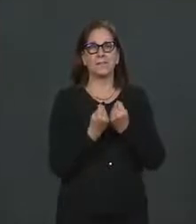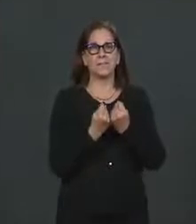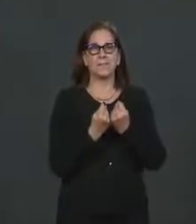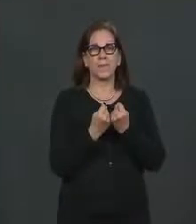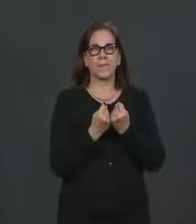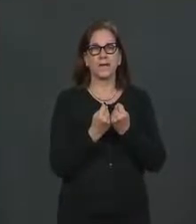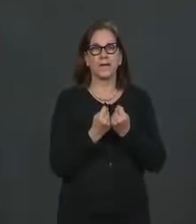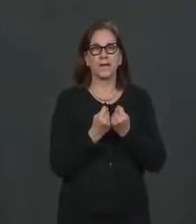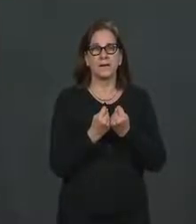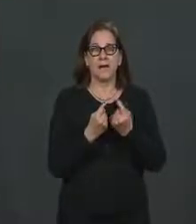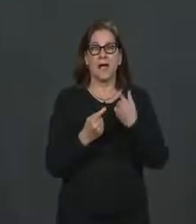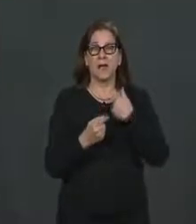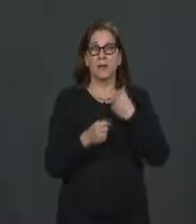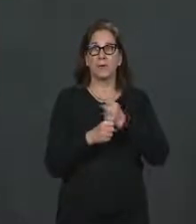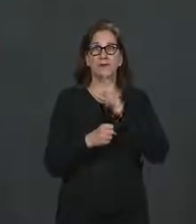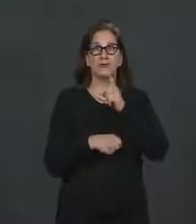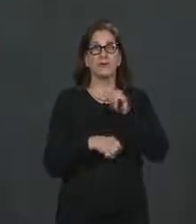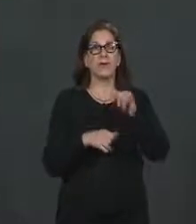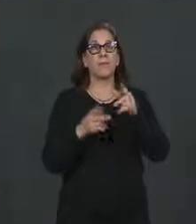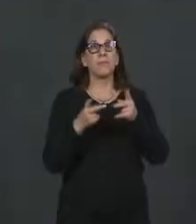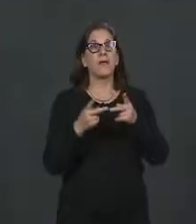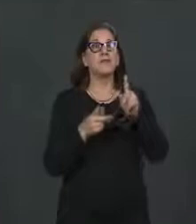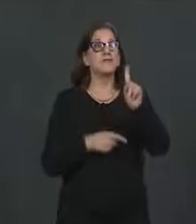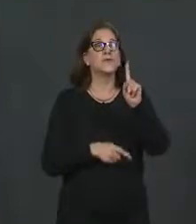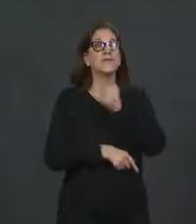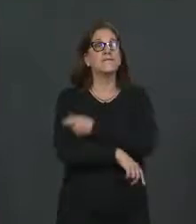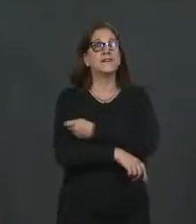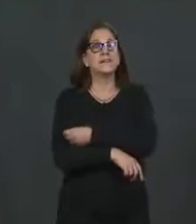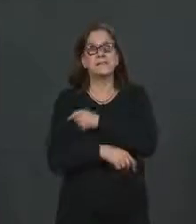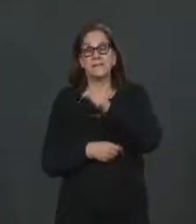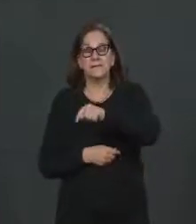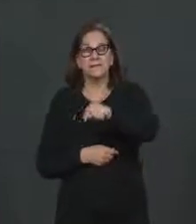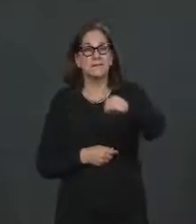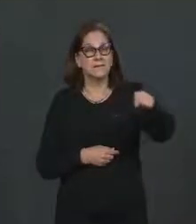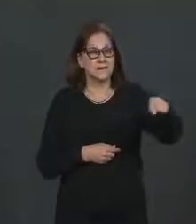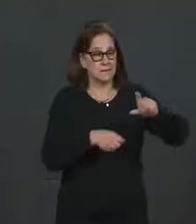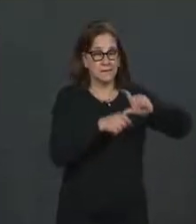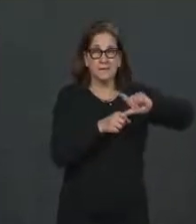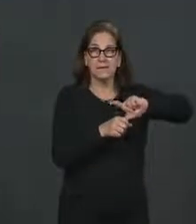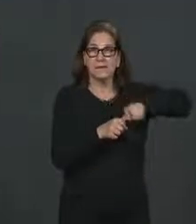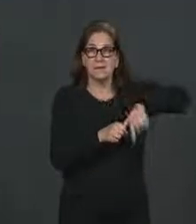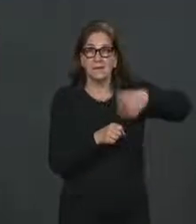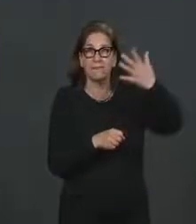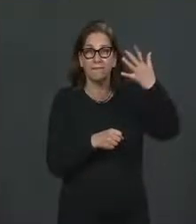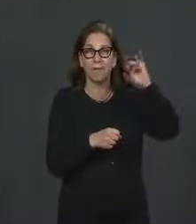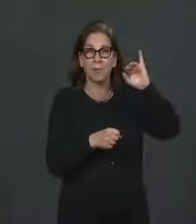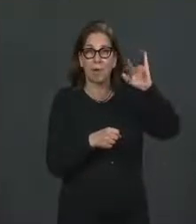of 90% of all Americans by April the 19th, 3 weeks from today.